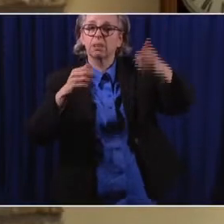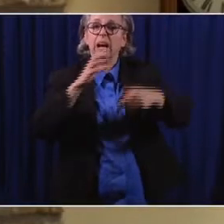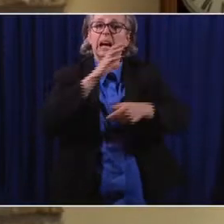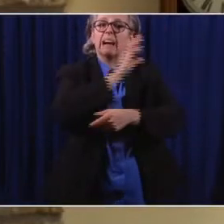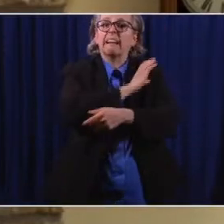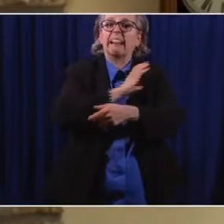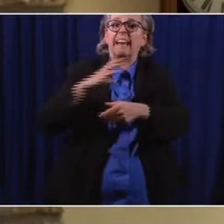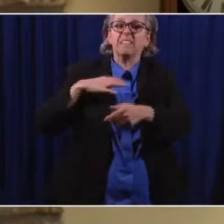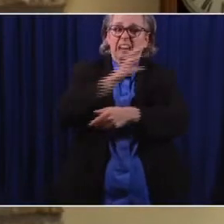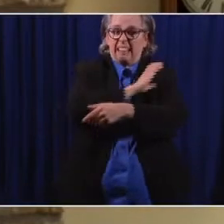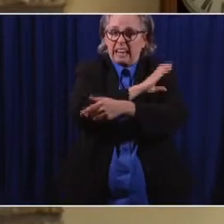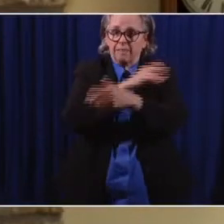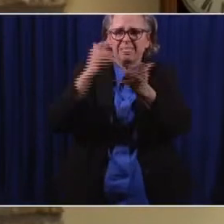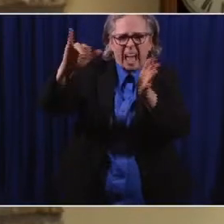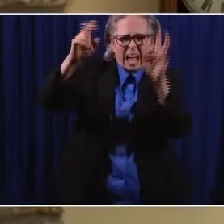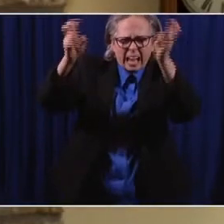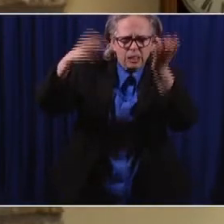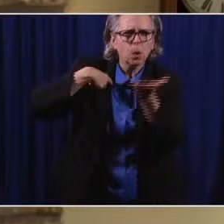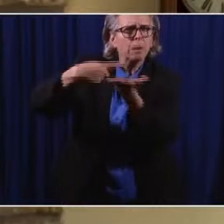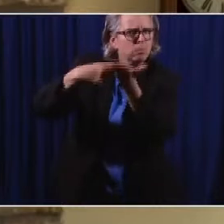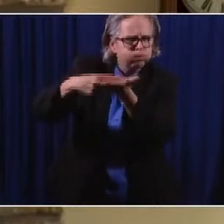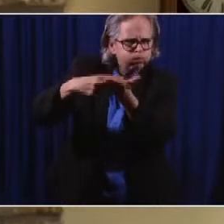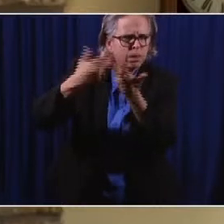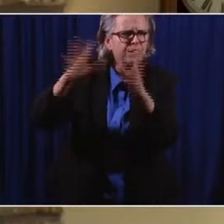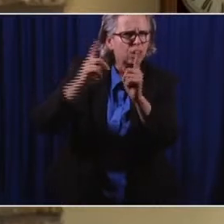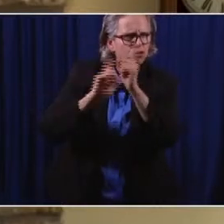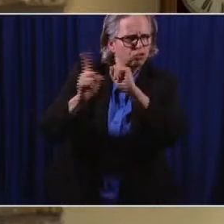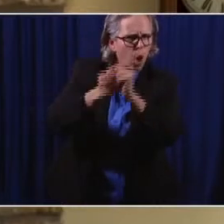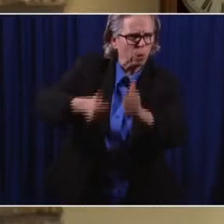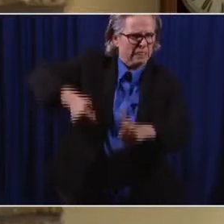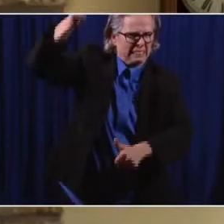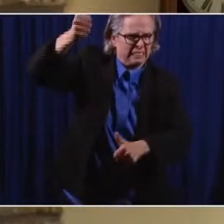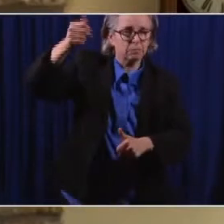What he told me is, in the room itself,